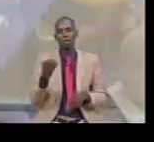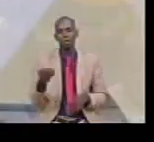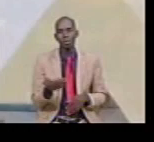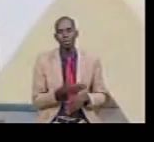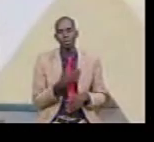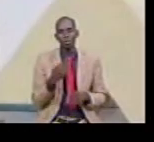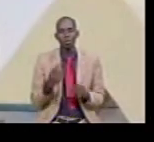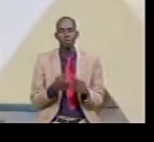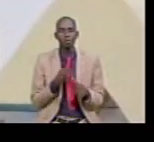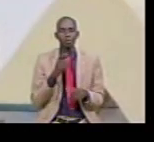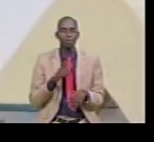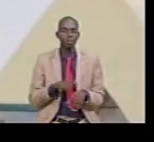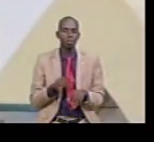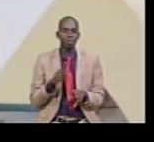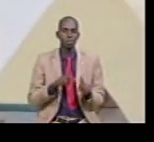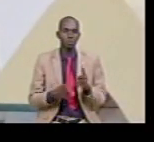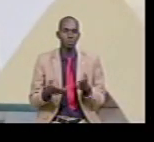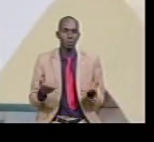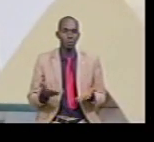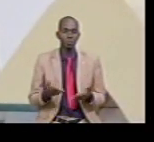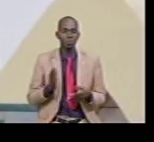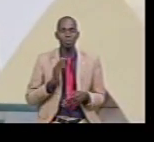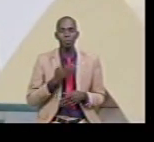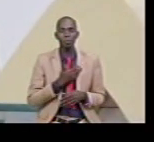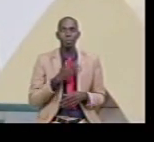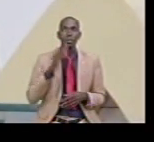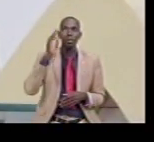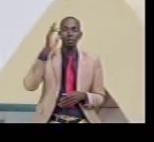Our pastor is delighted that we're in our midst.